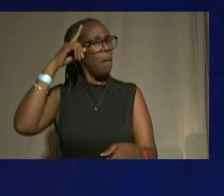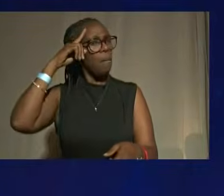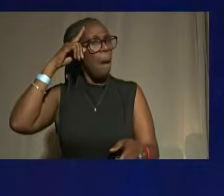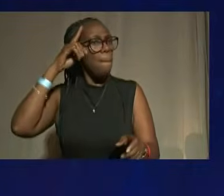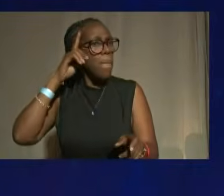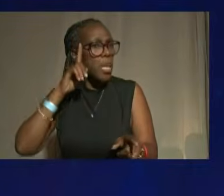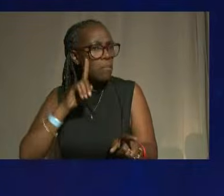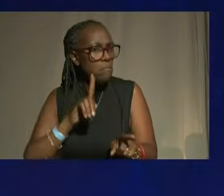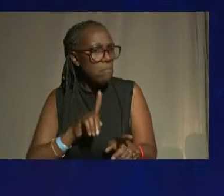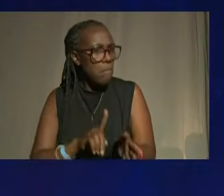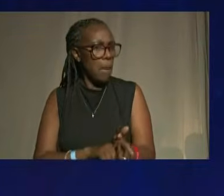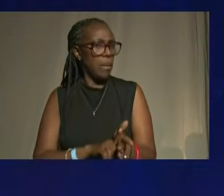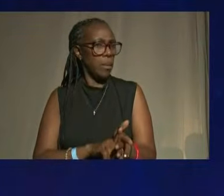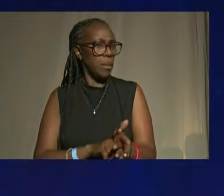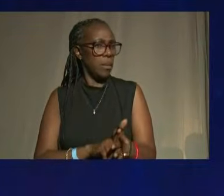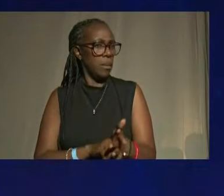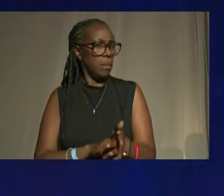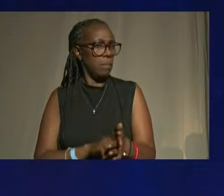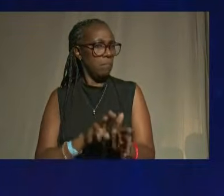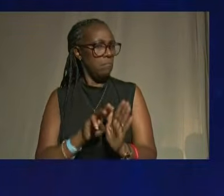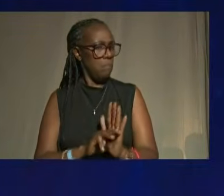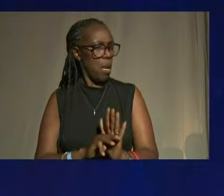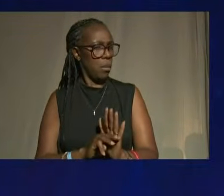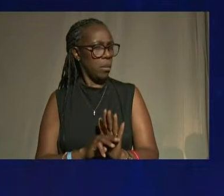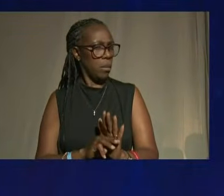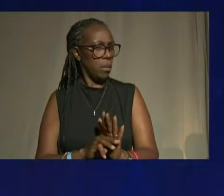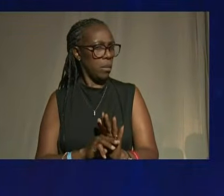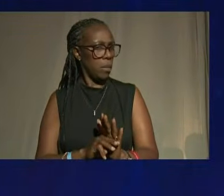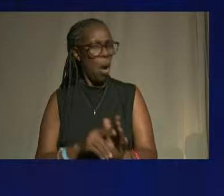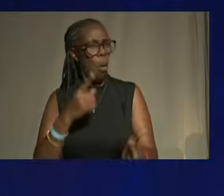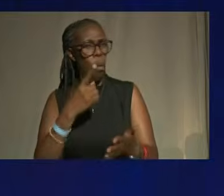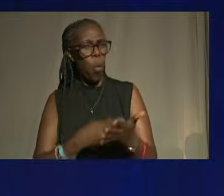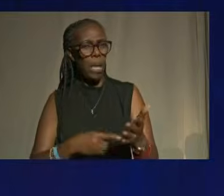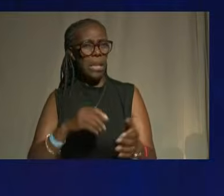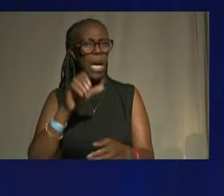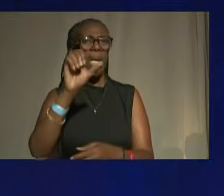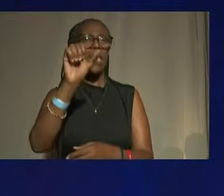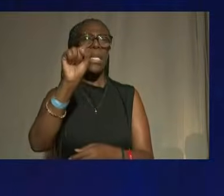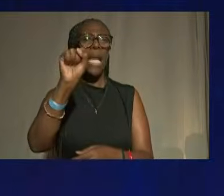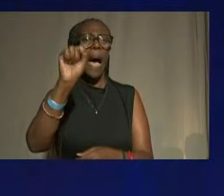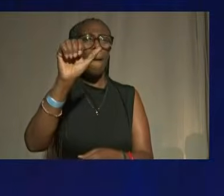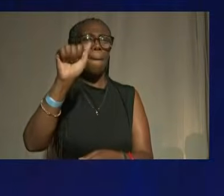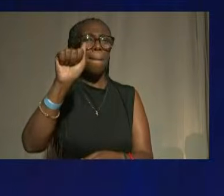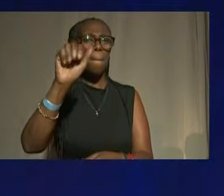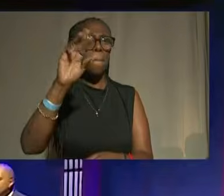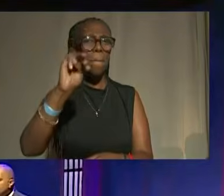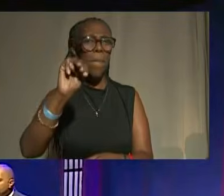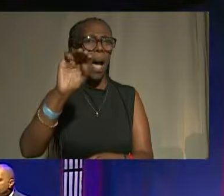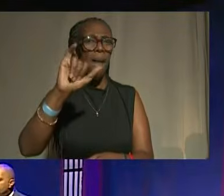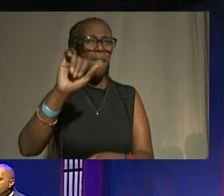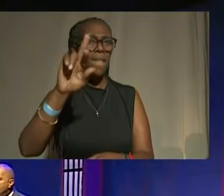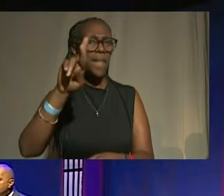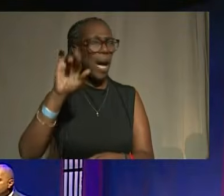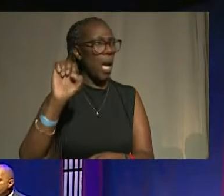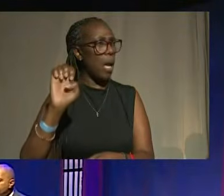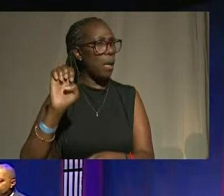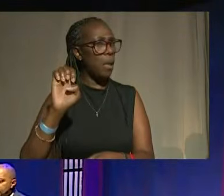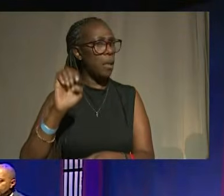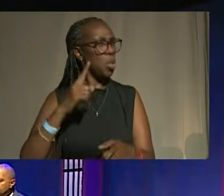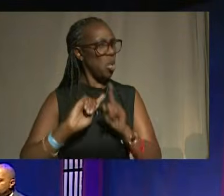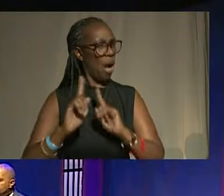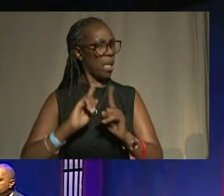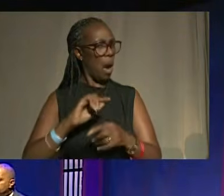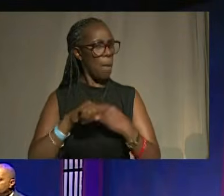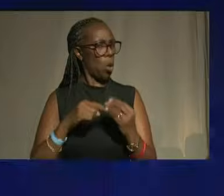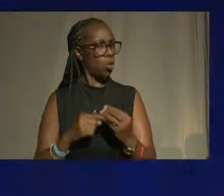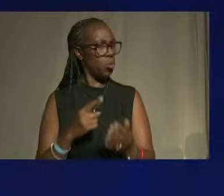talk about Samfire, what Samfire you're talking about? Madness you're talking about? We will deliver on behalf of the